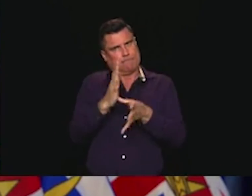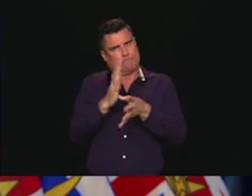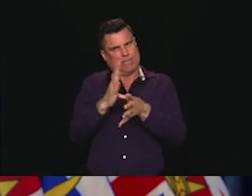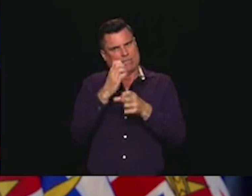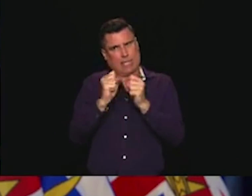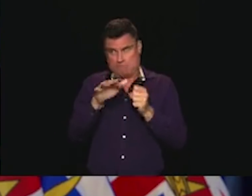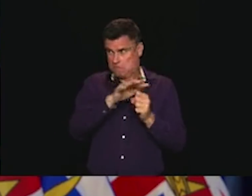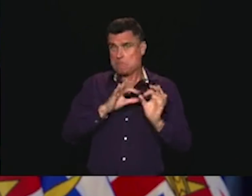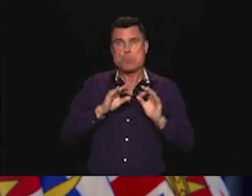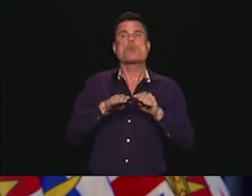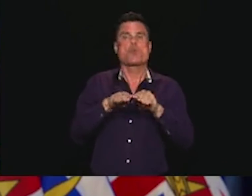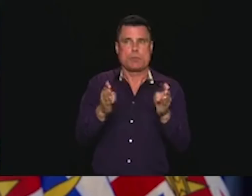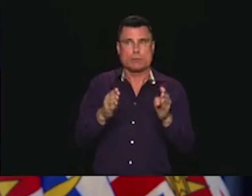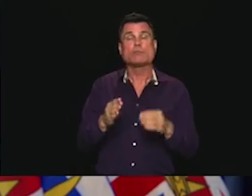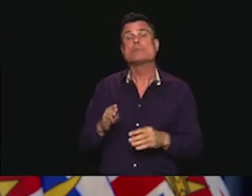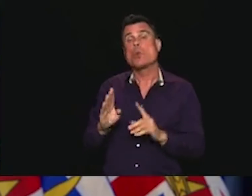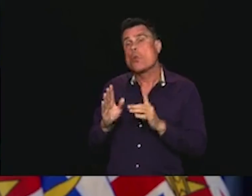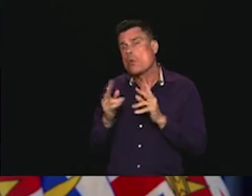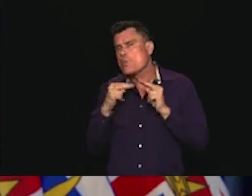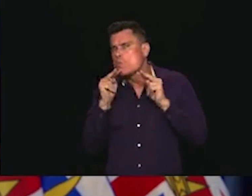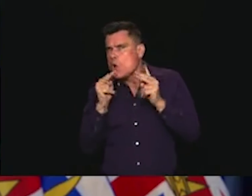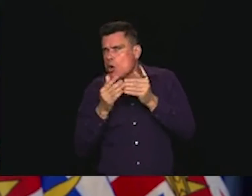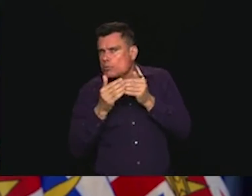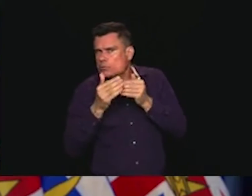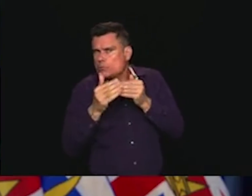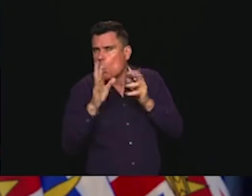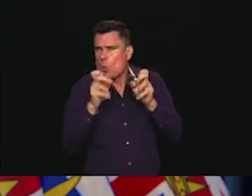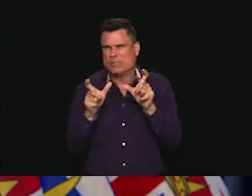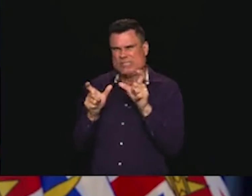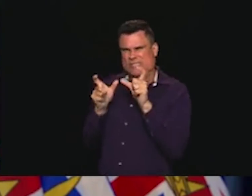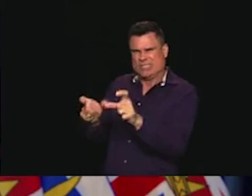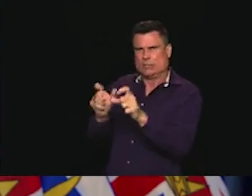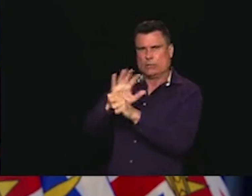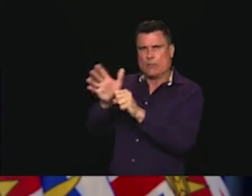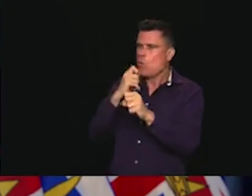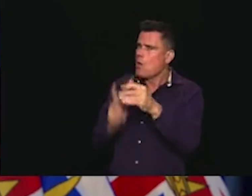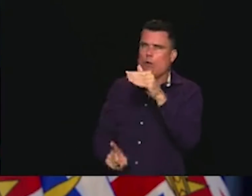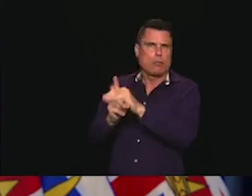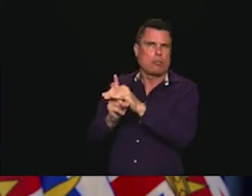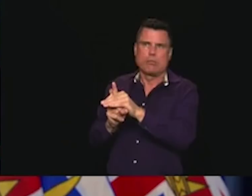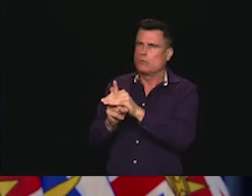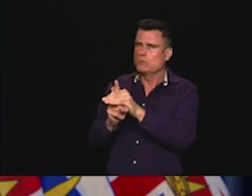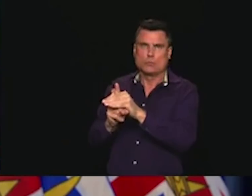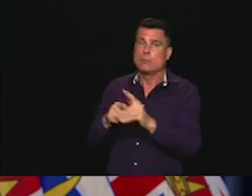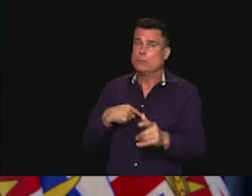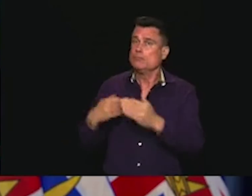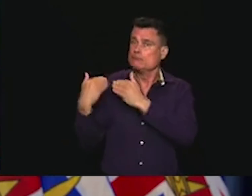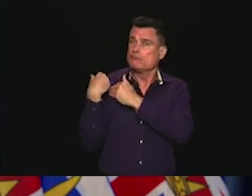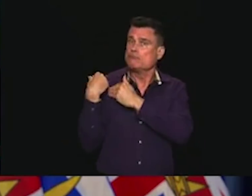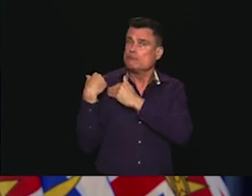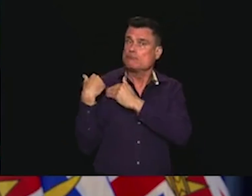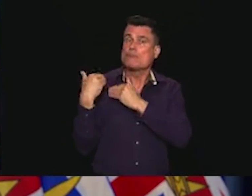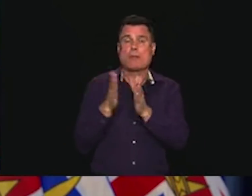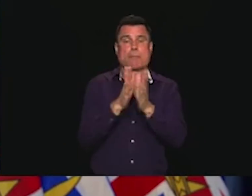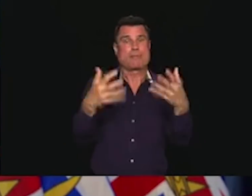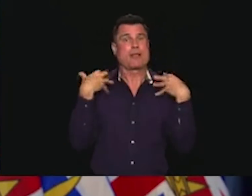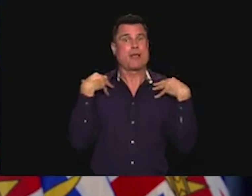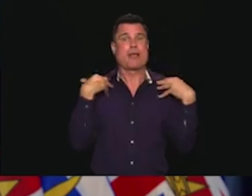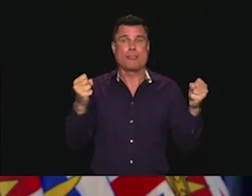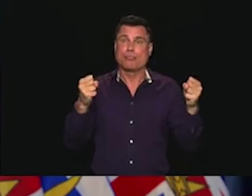businesses can begin to reopen. For employees, customers, and business owners, I want to reassure